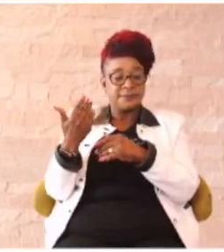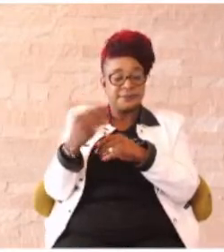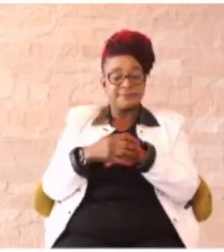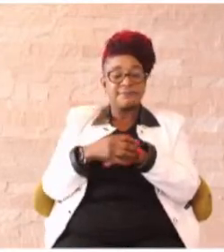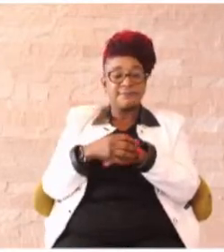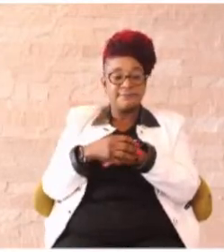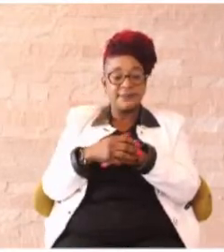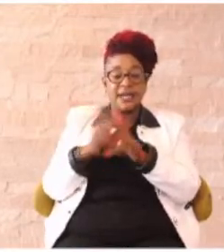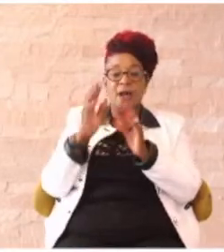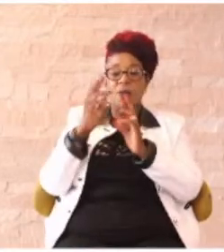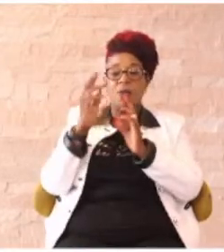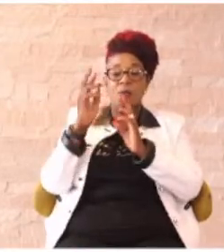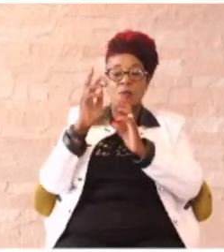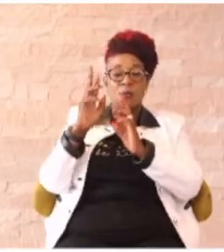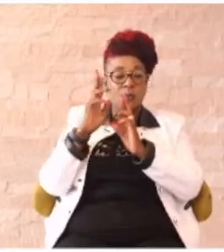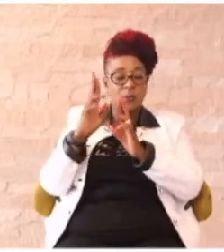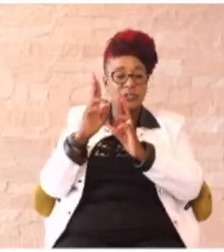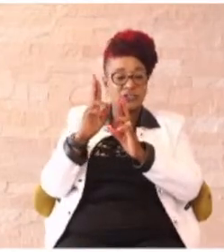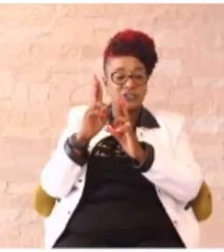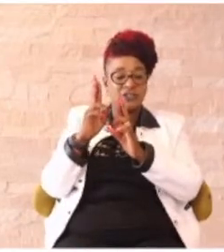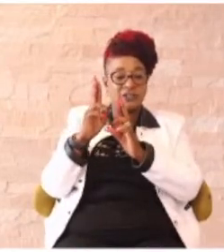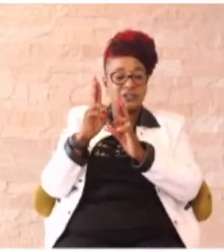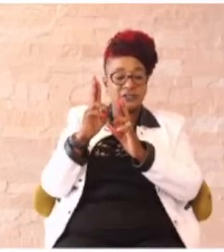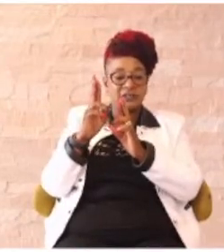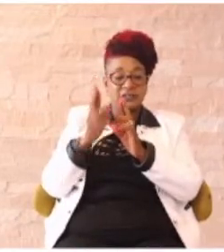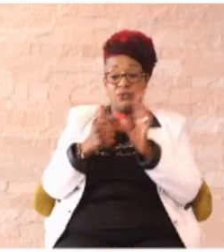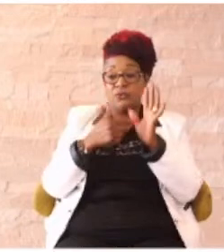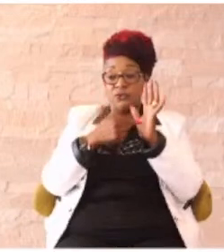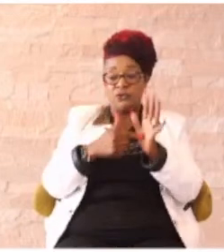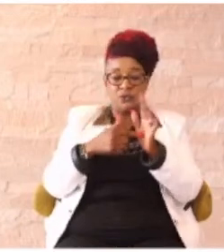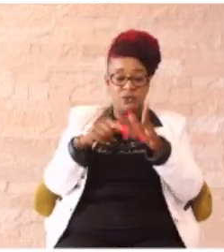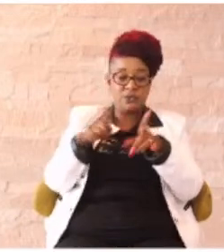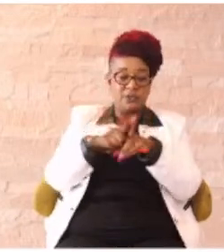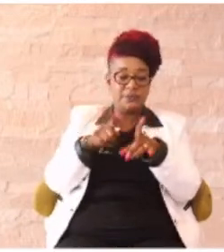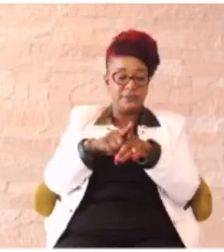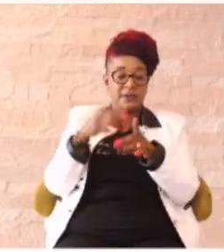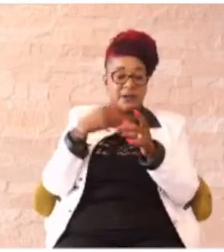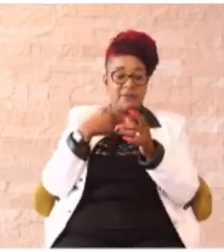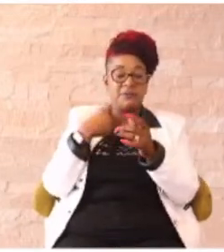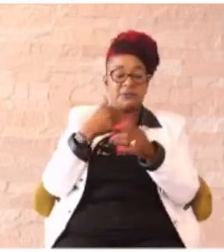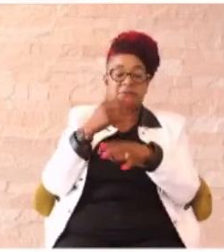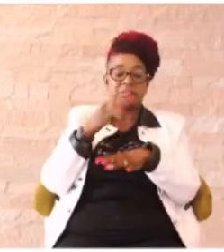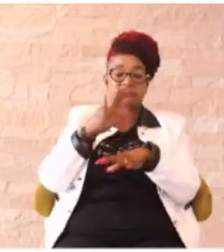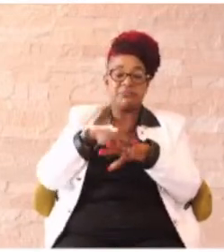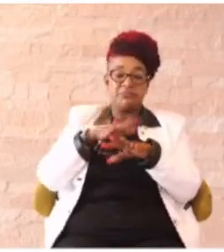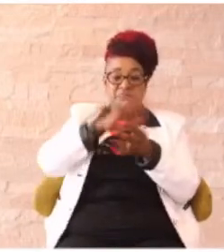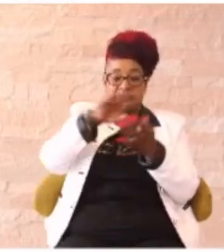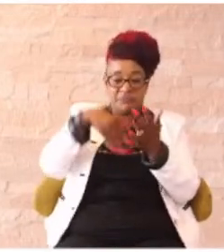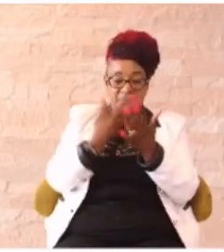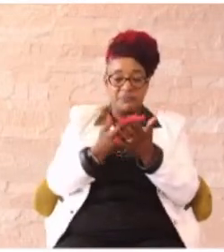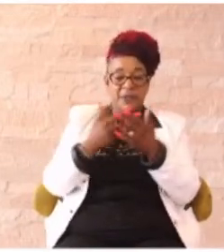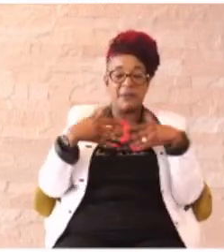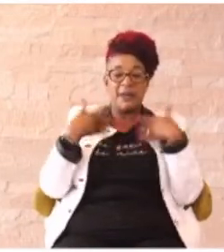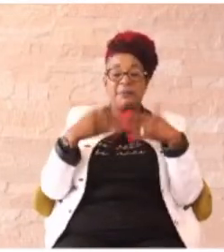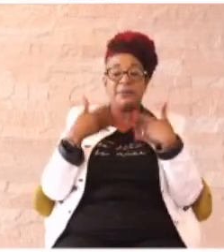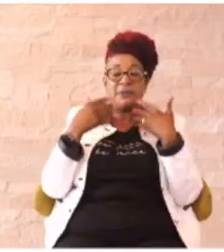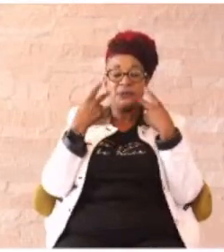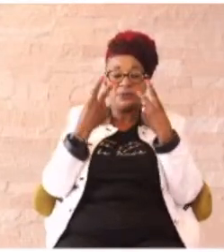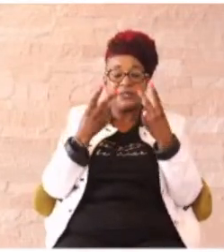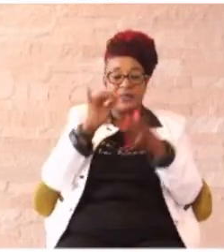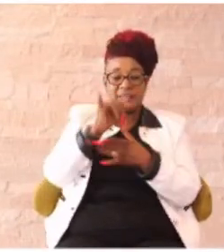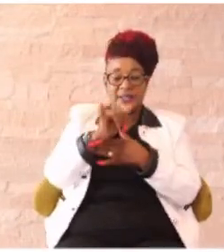And I wish if it is short and to distribute to our consortium, and I'm really excited to do that